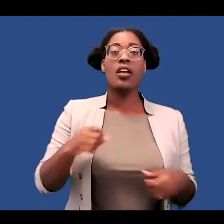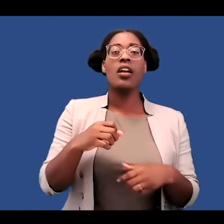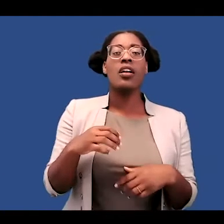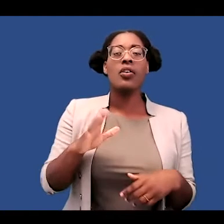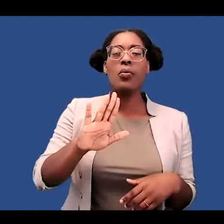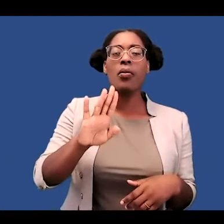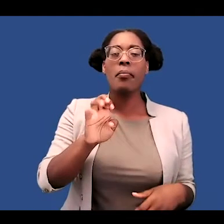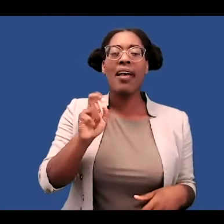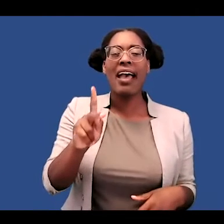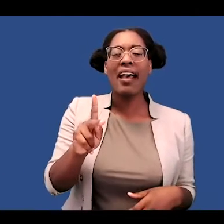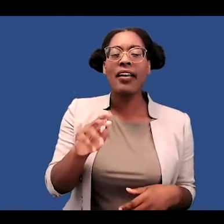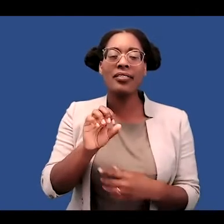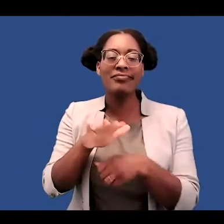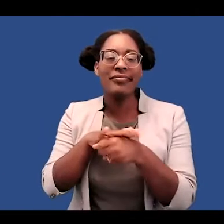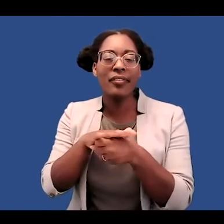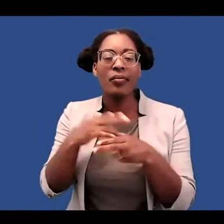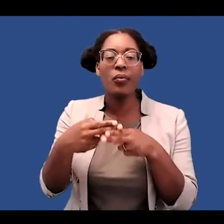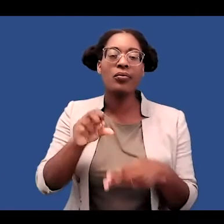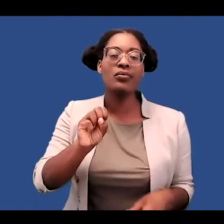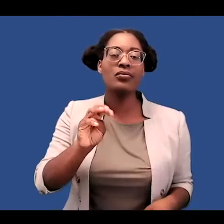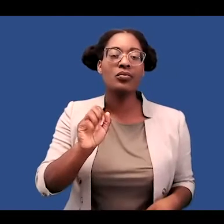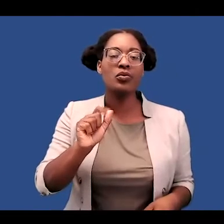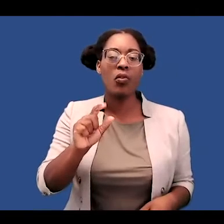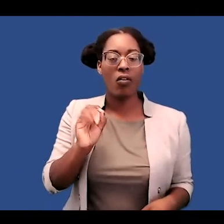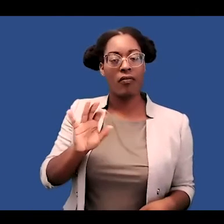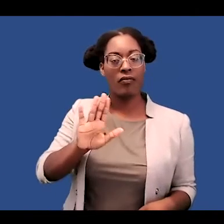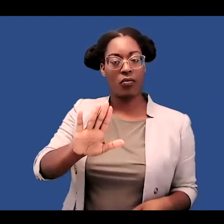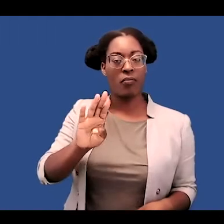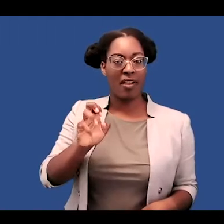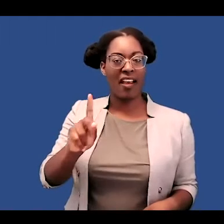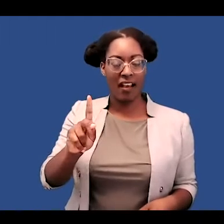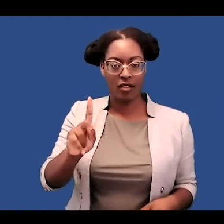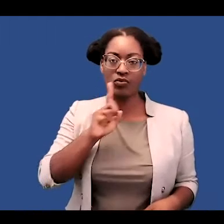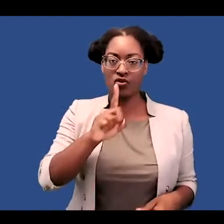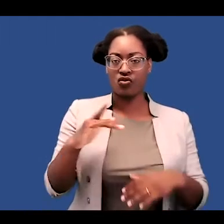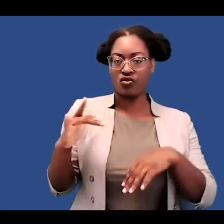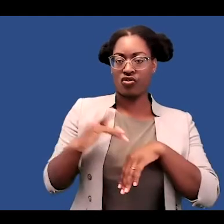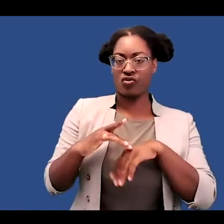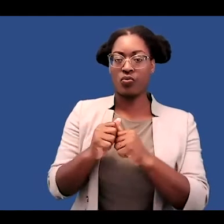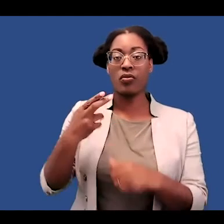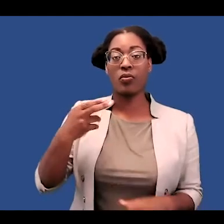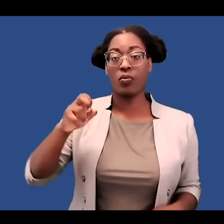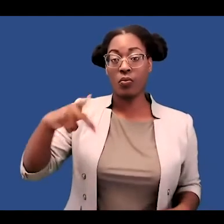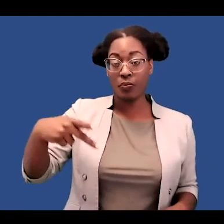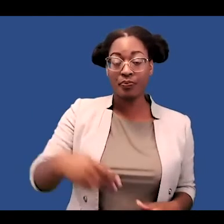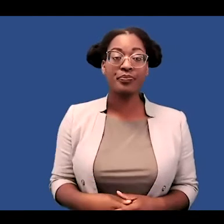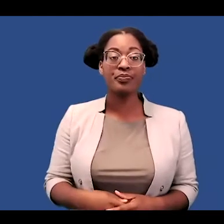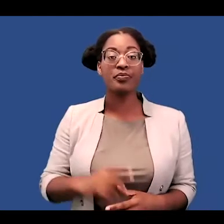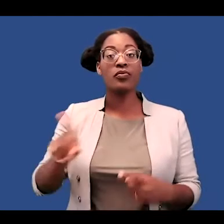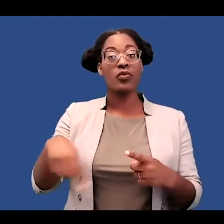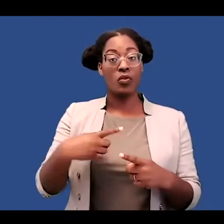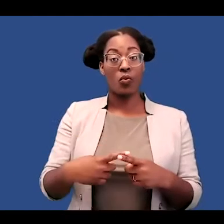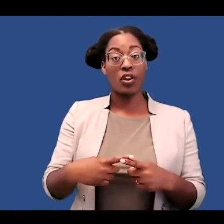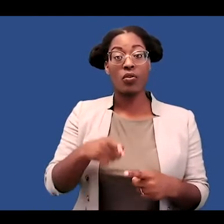small of your back, standing up nice and straight, relaxing in the shoulders. Take an inhale forward, and as